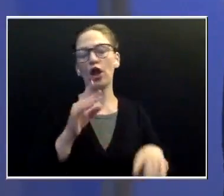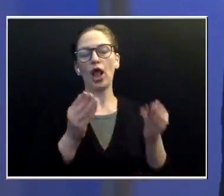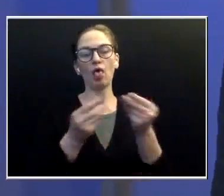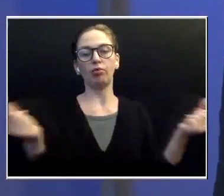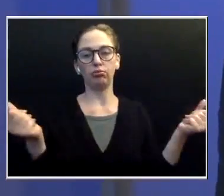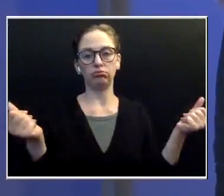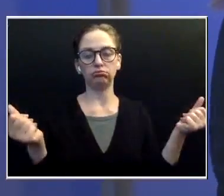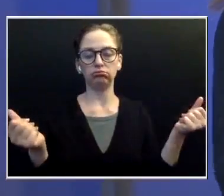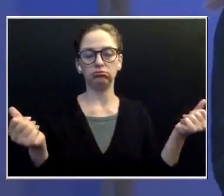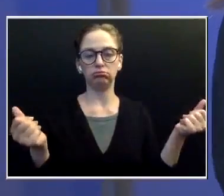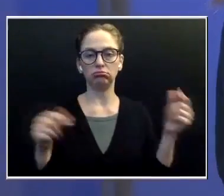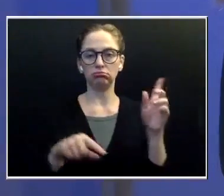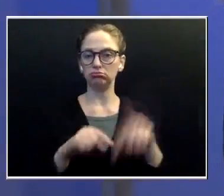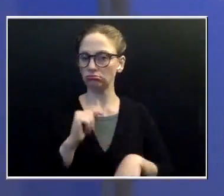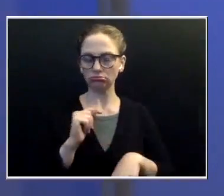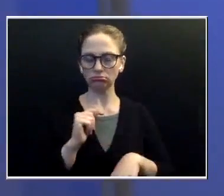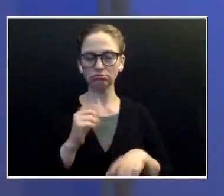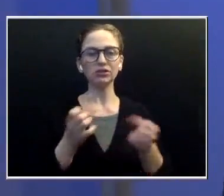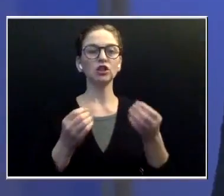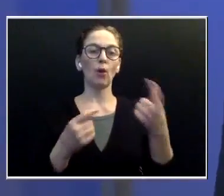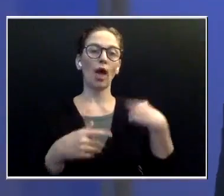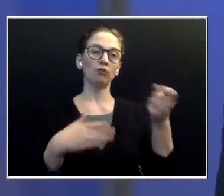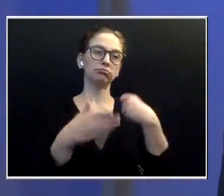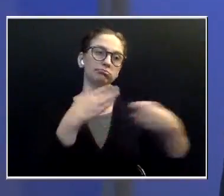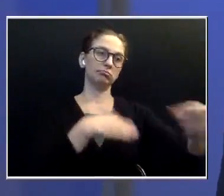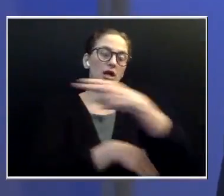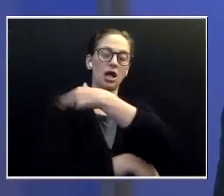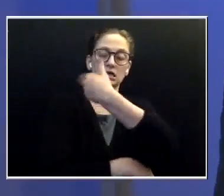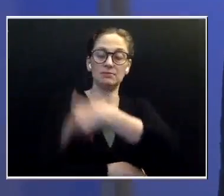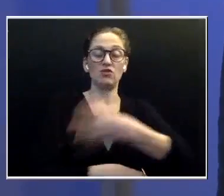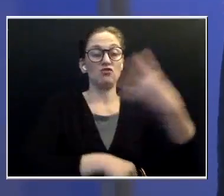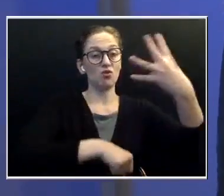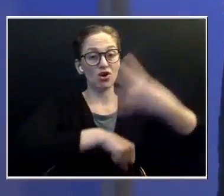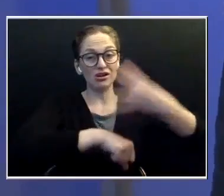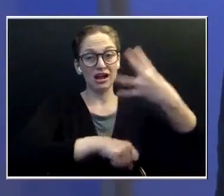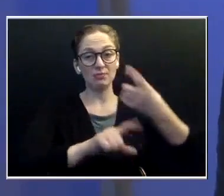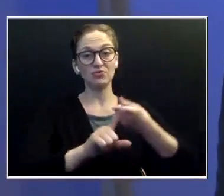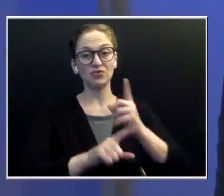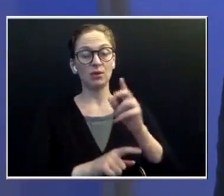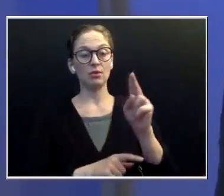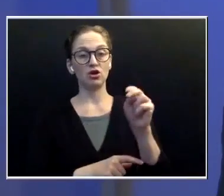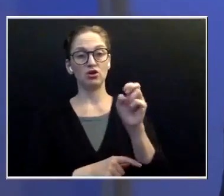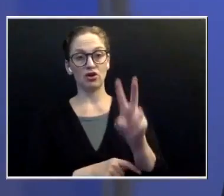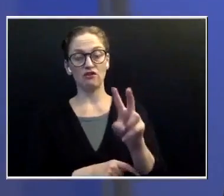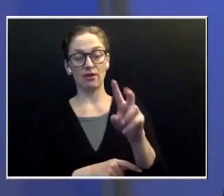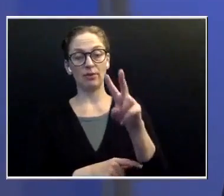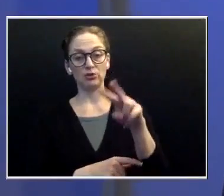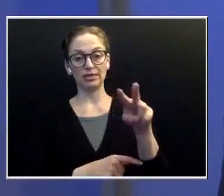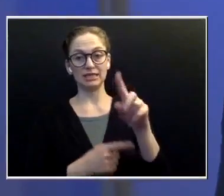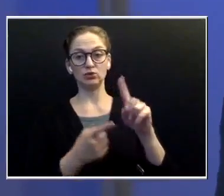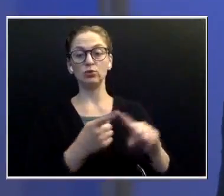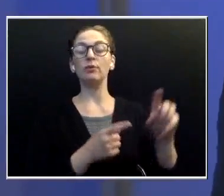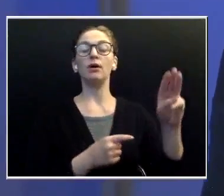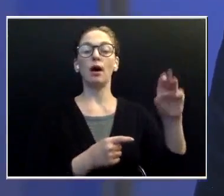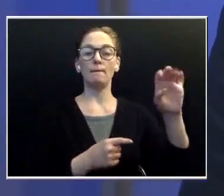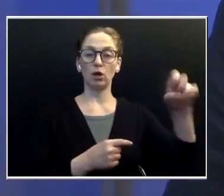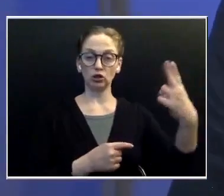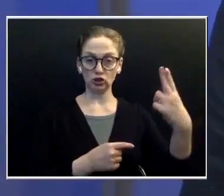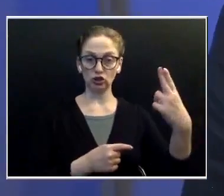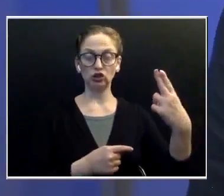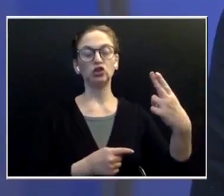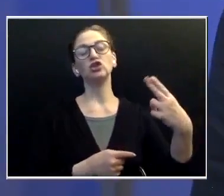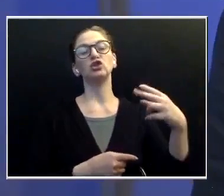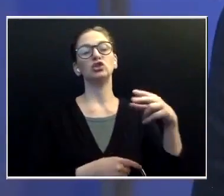4 times from November 22nd to March 2023, getting sick